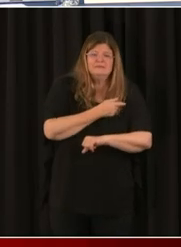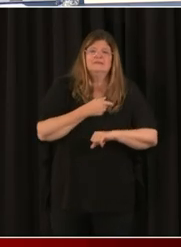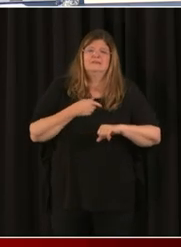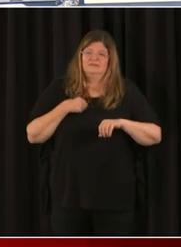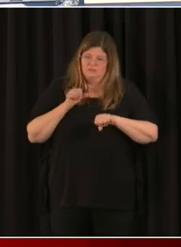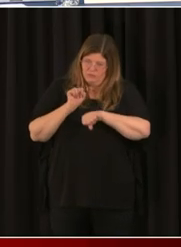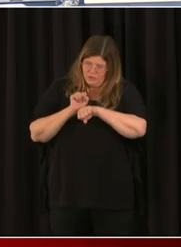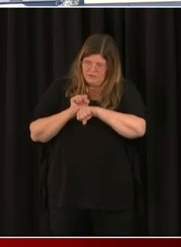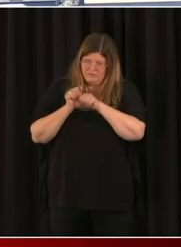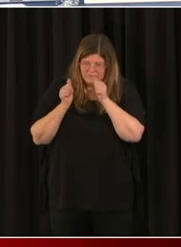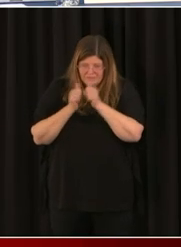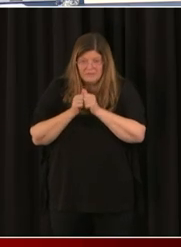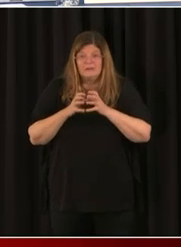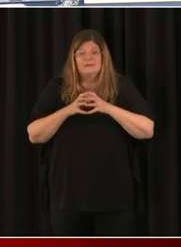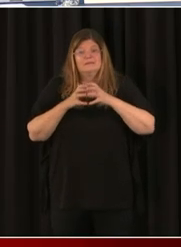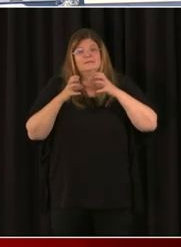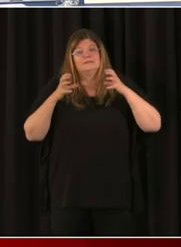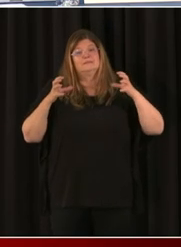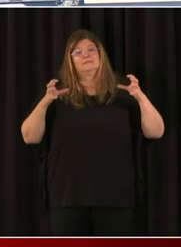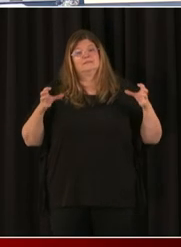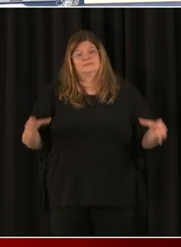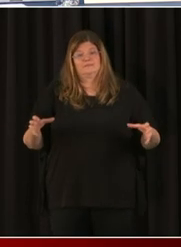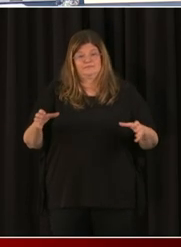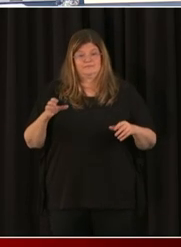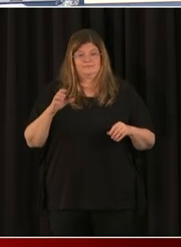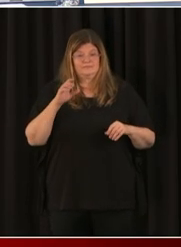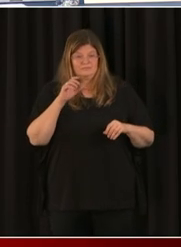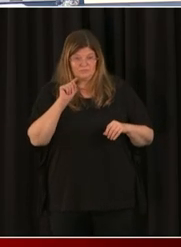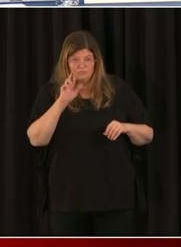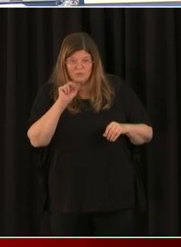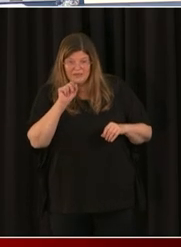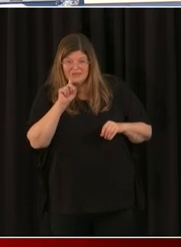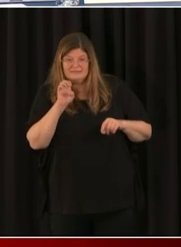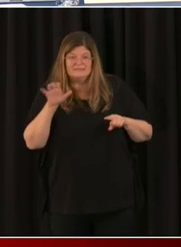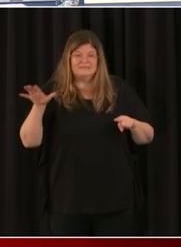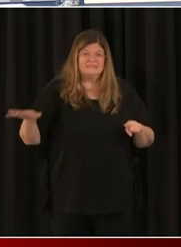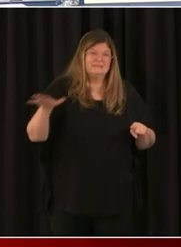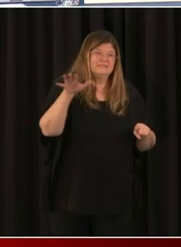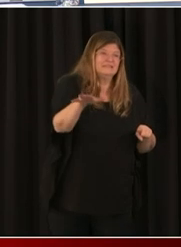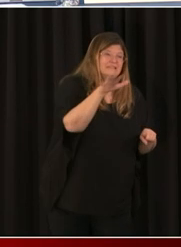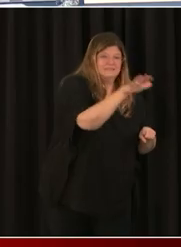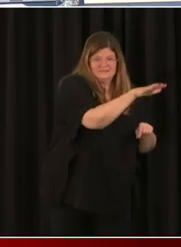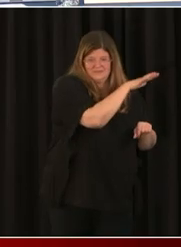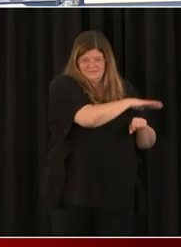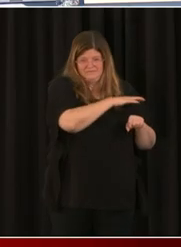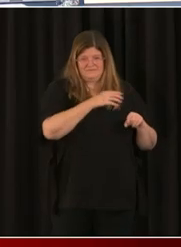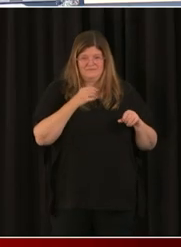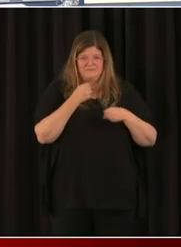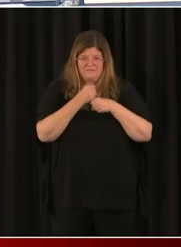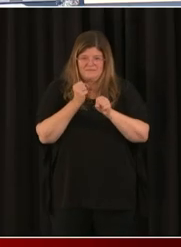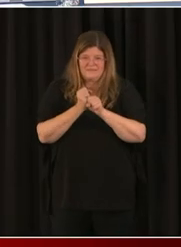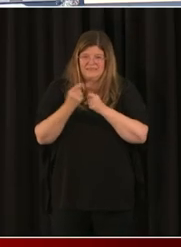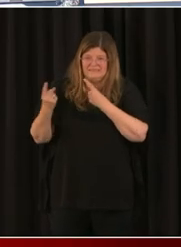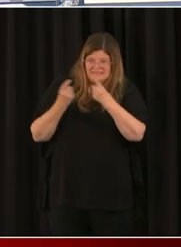We were working with a lot of their trade associations, organizations that they're members of. They had made lots of inquiry to us, and we were